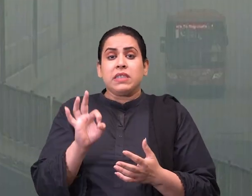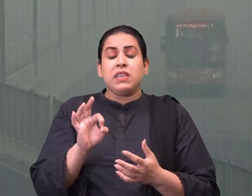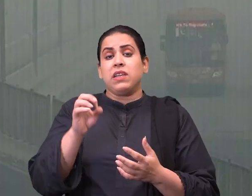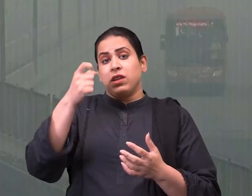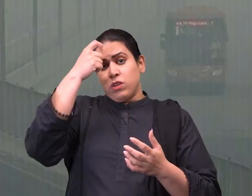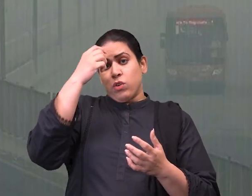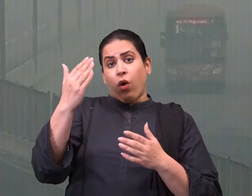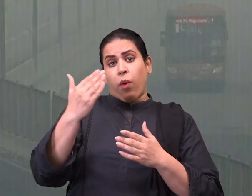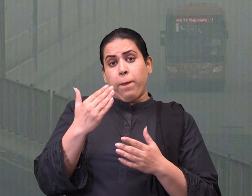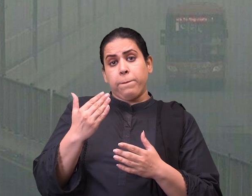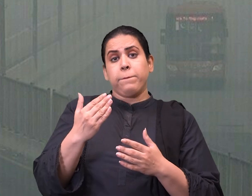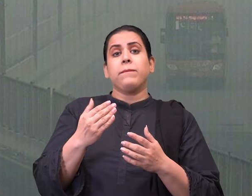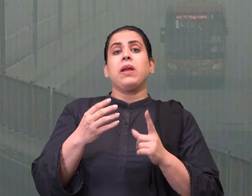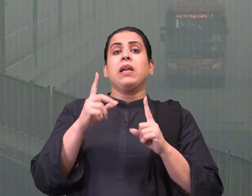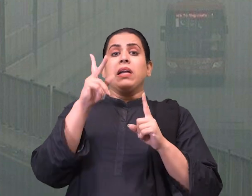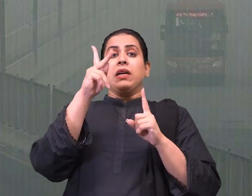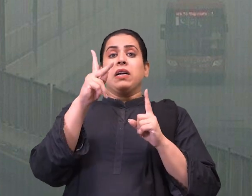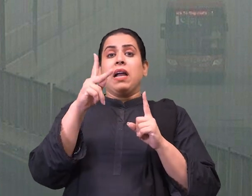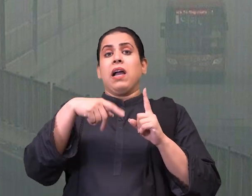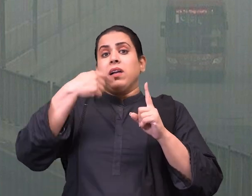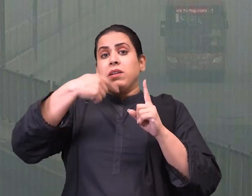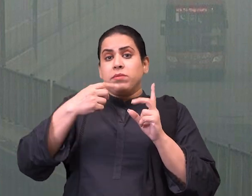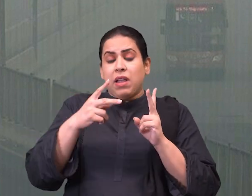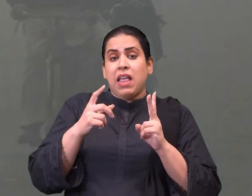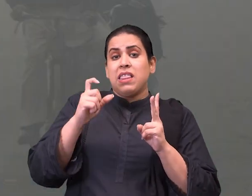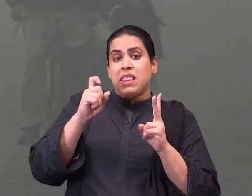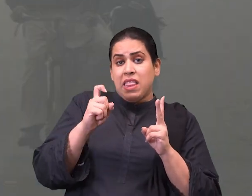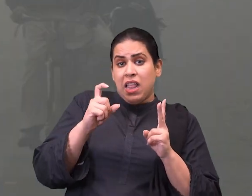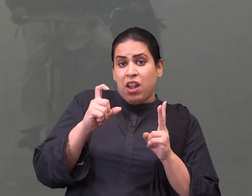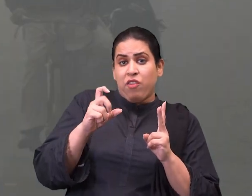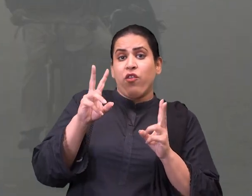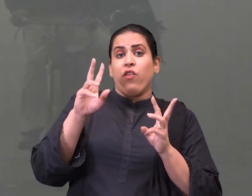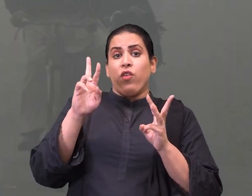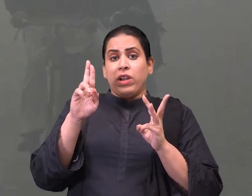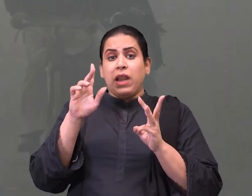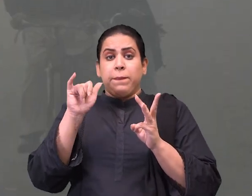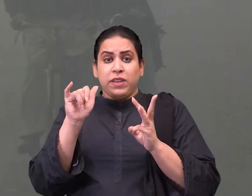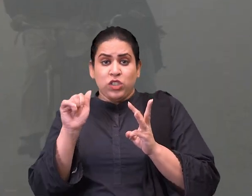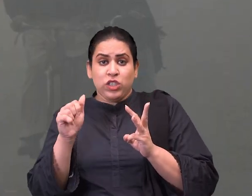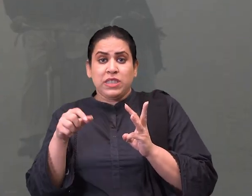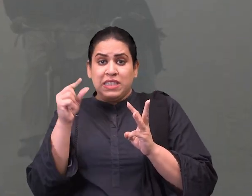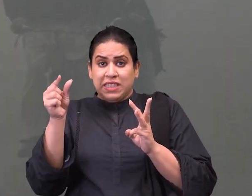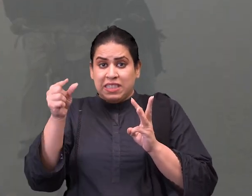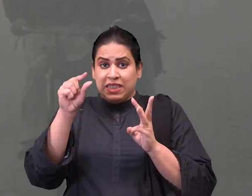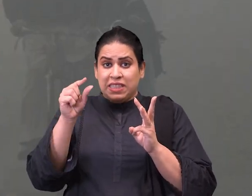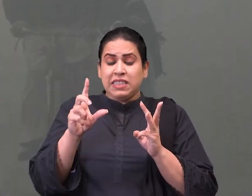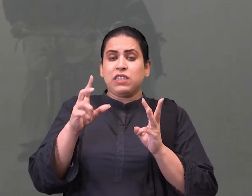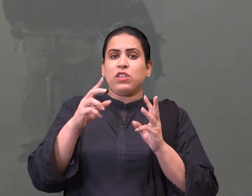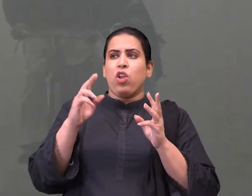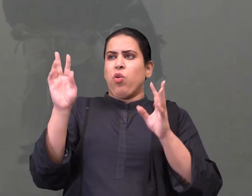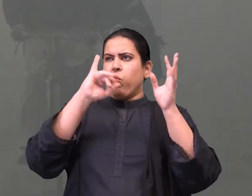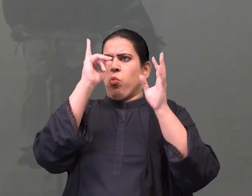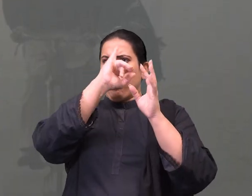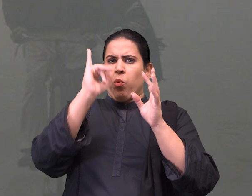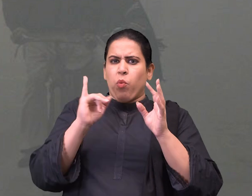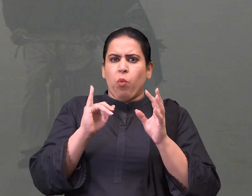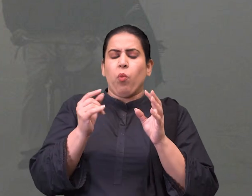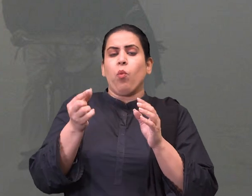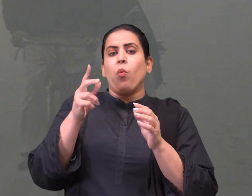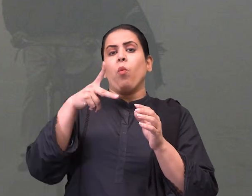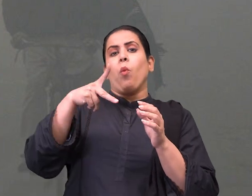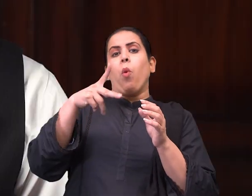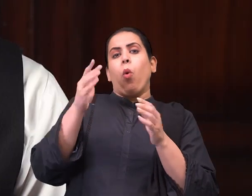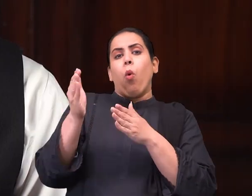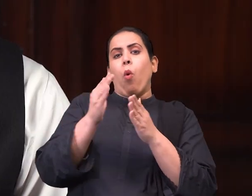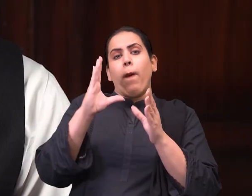now. Particulate matter, carbon monoxide, nitrogen dioxide, sulfur dioxide, and ozone are among the key